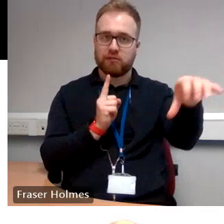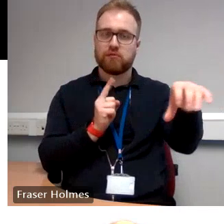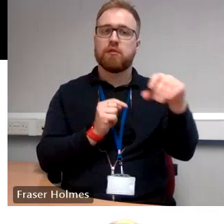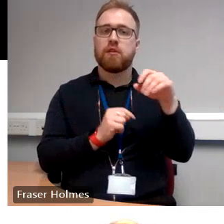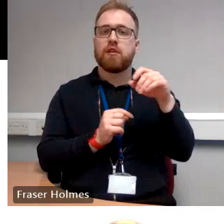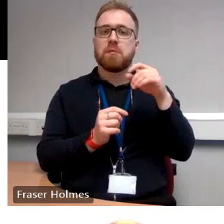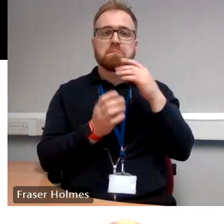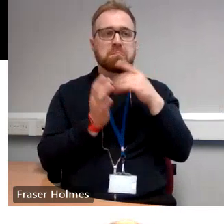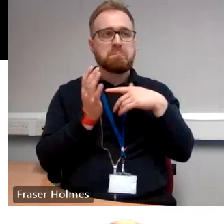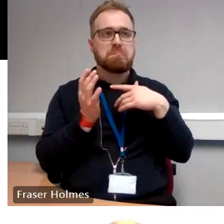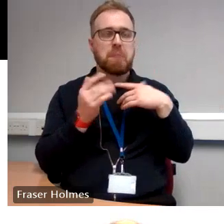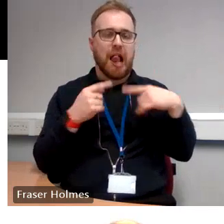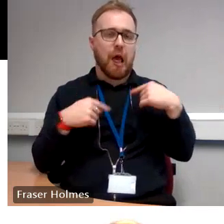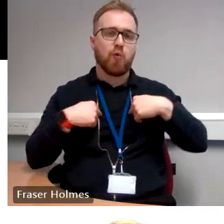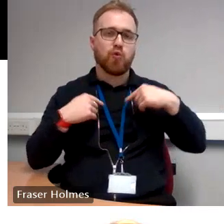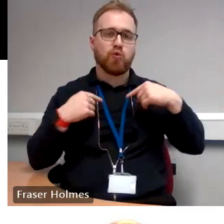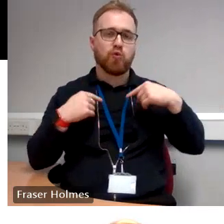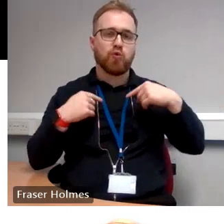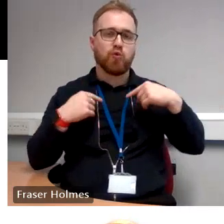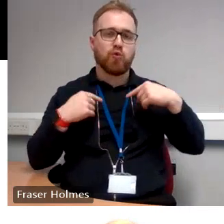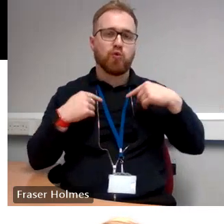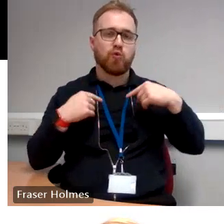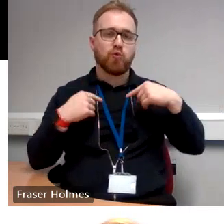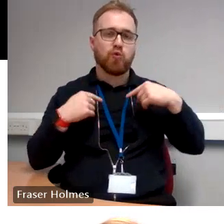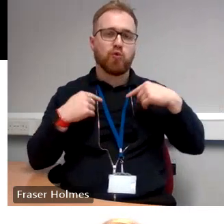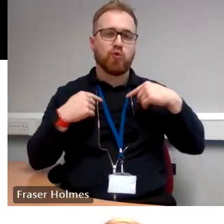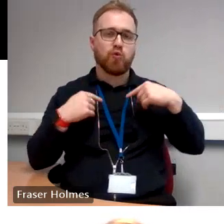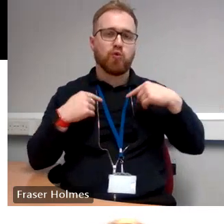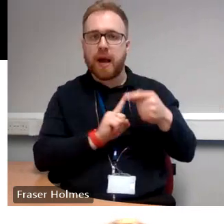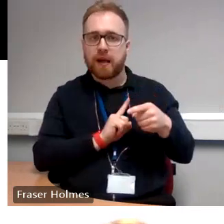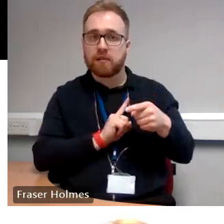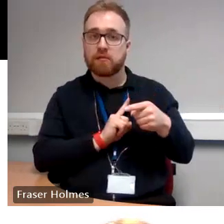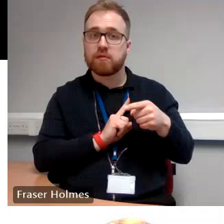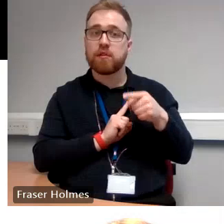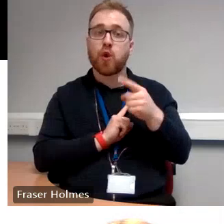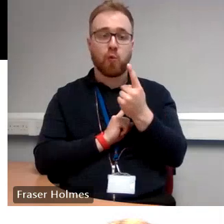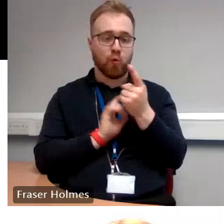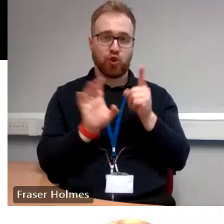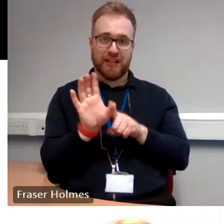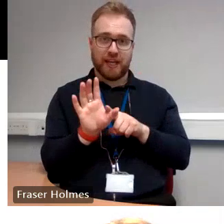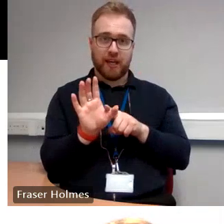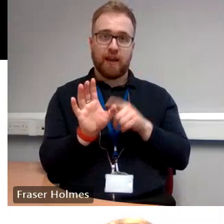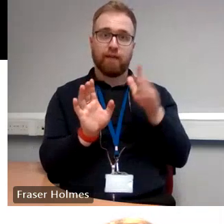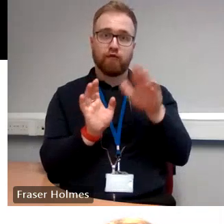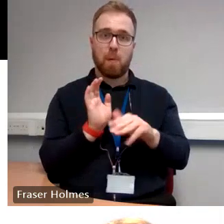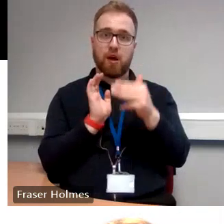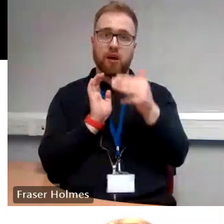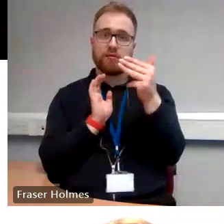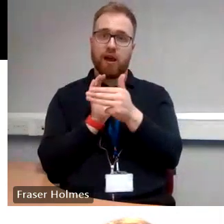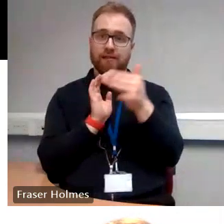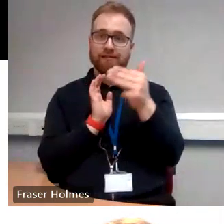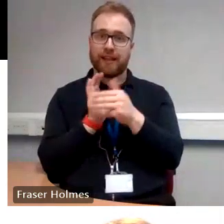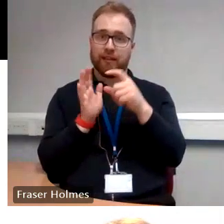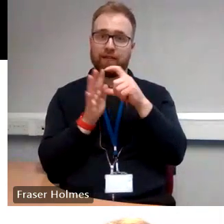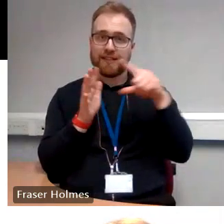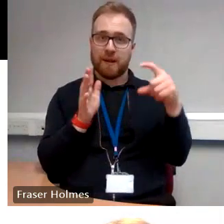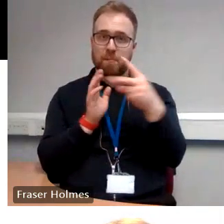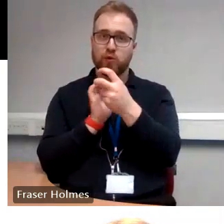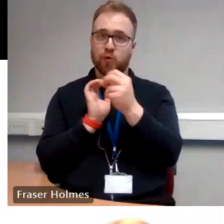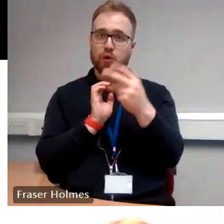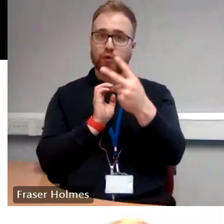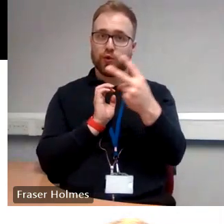little bit, of the impact. So over the course of a year, from the 19th of December 22